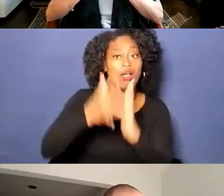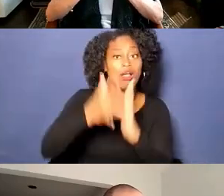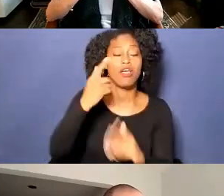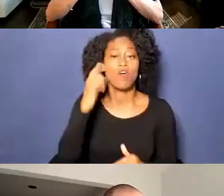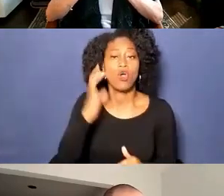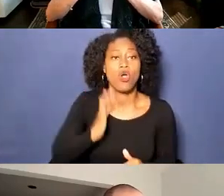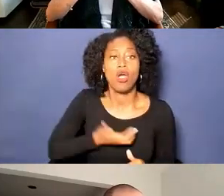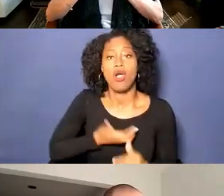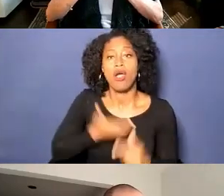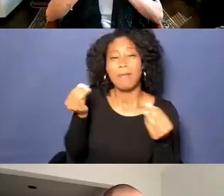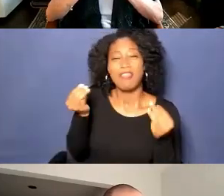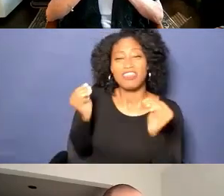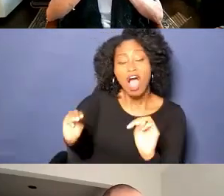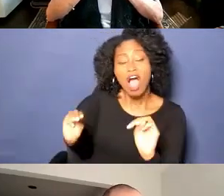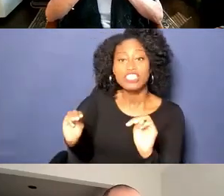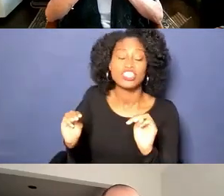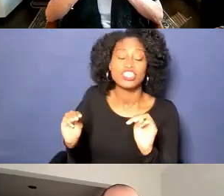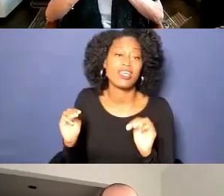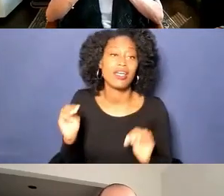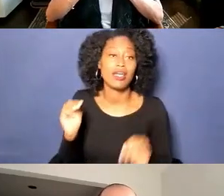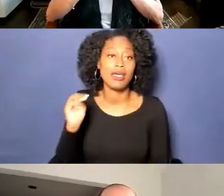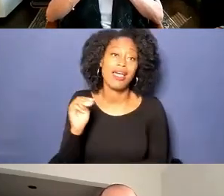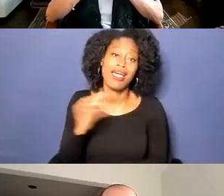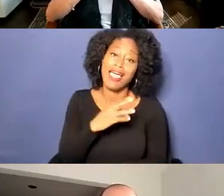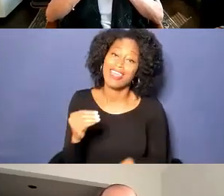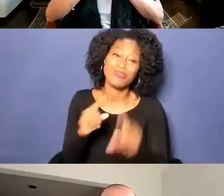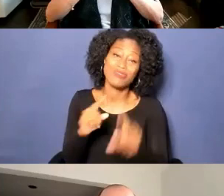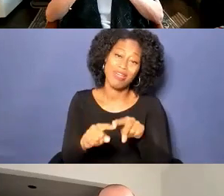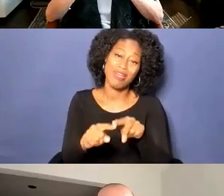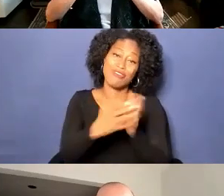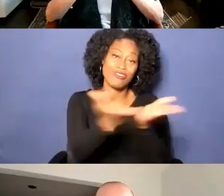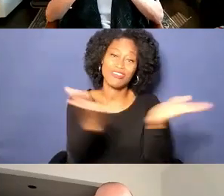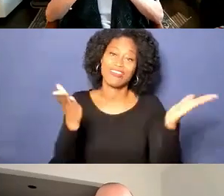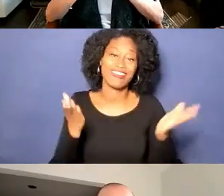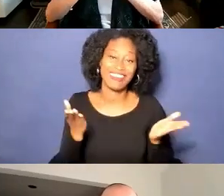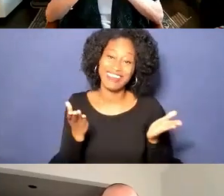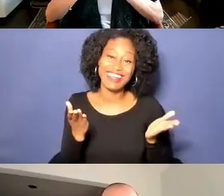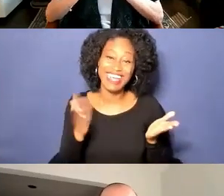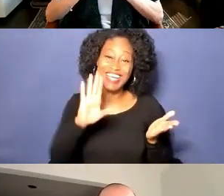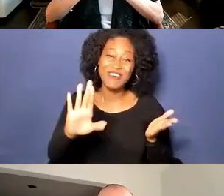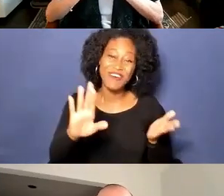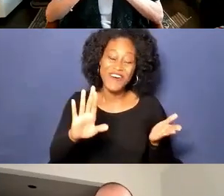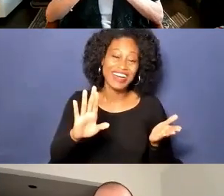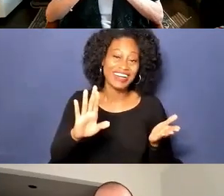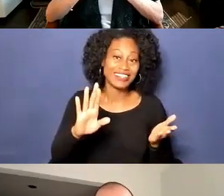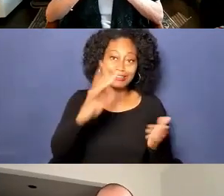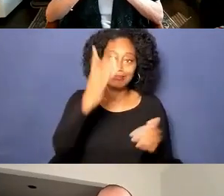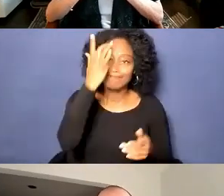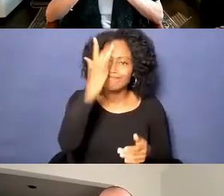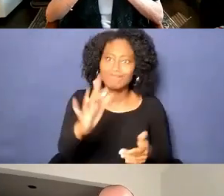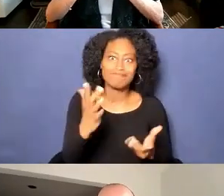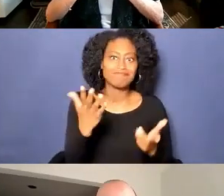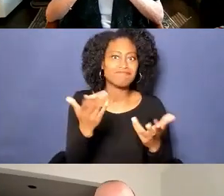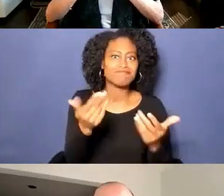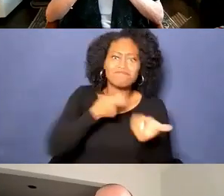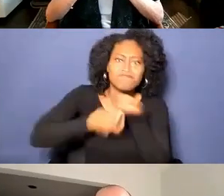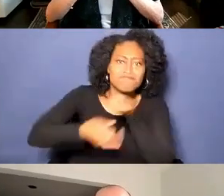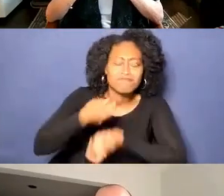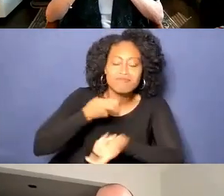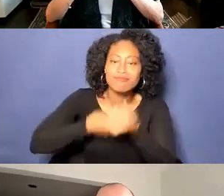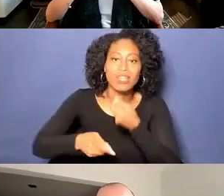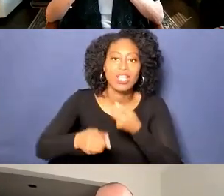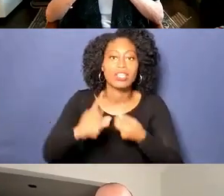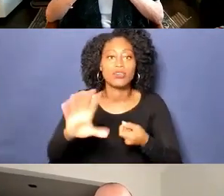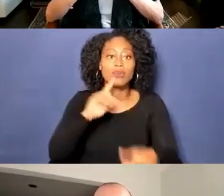and methodology, and we rely on your sparks of genius and commitment to